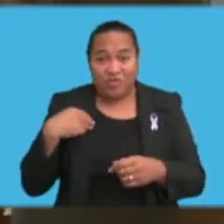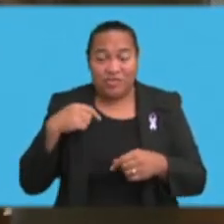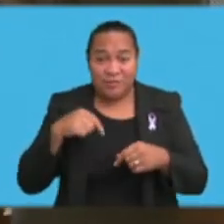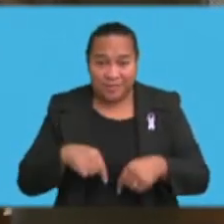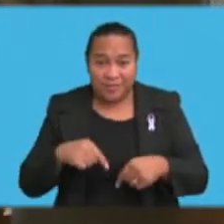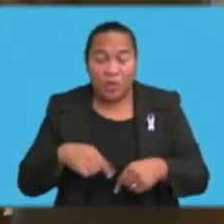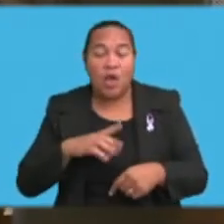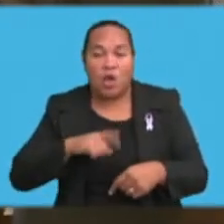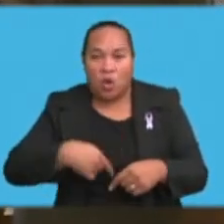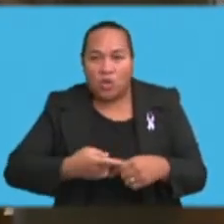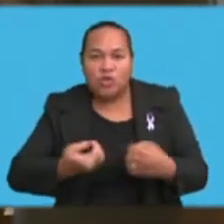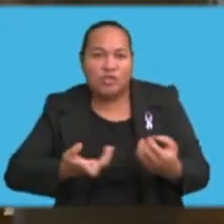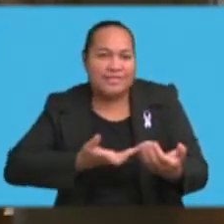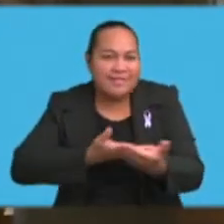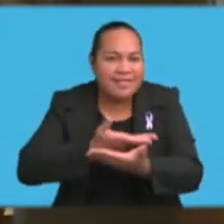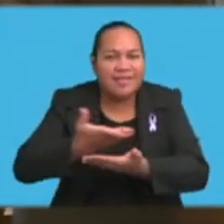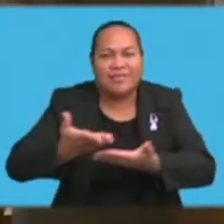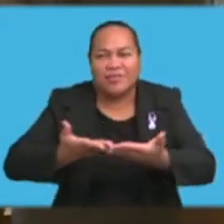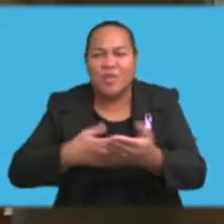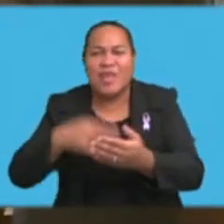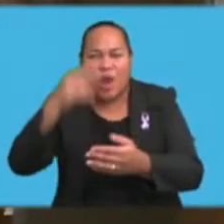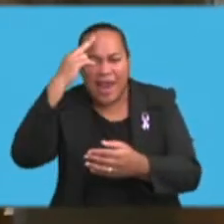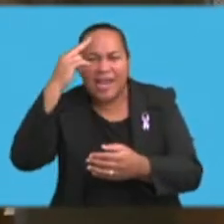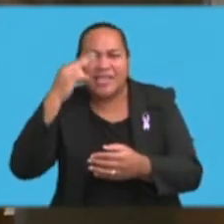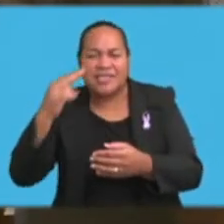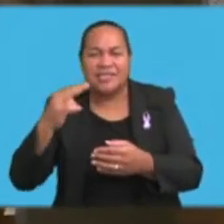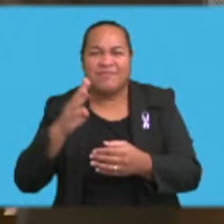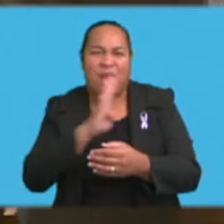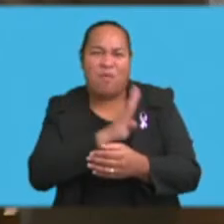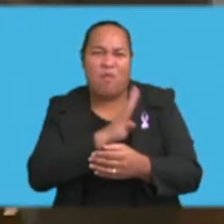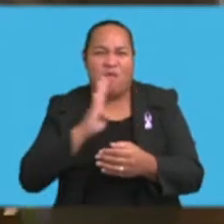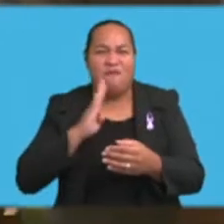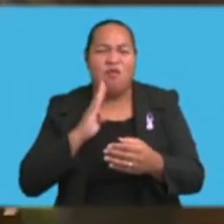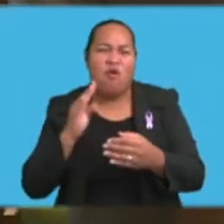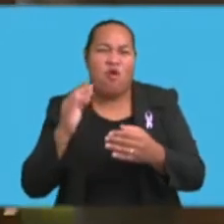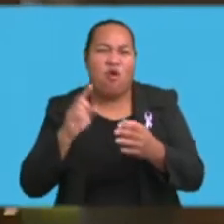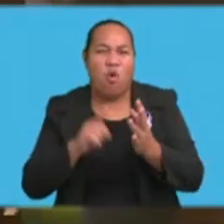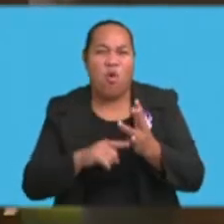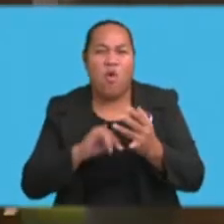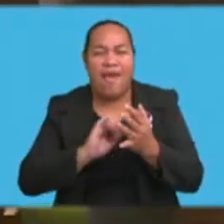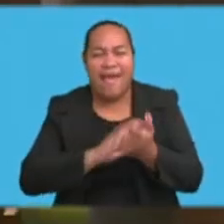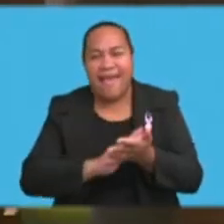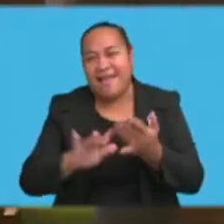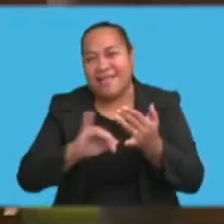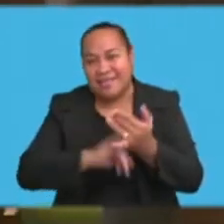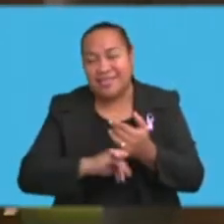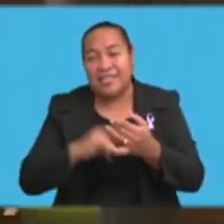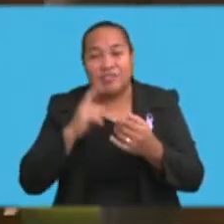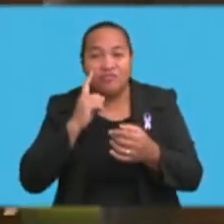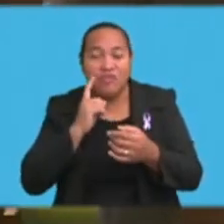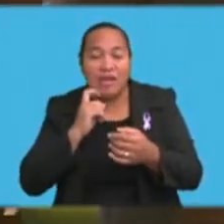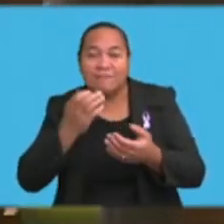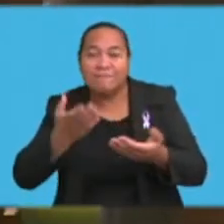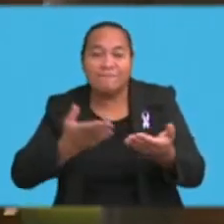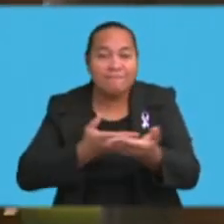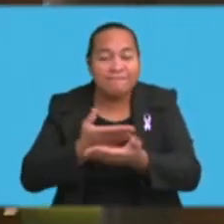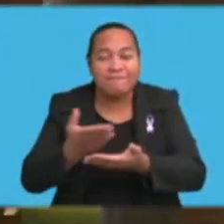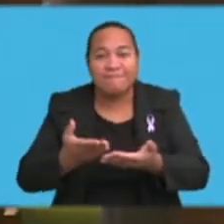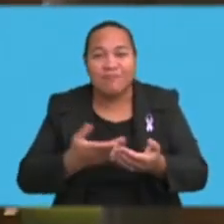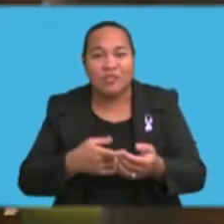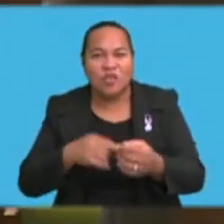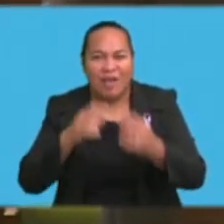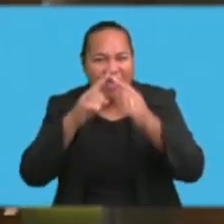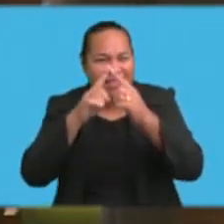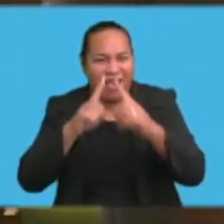continued discussions with our National OHS Advisory Board, Occupational Health and Safety Advisory Board, that is tripartite in nature,